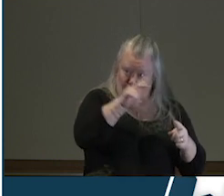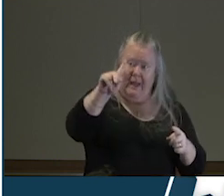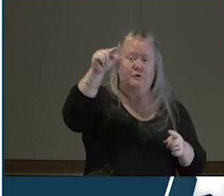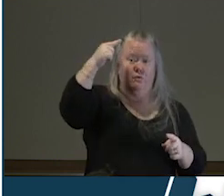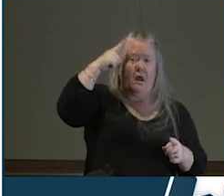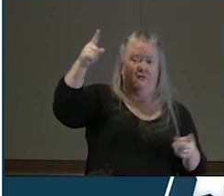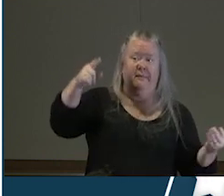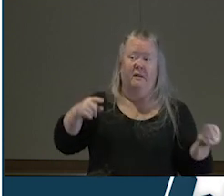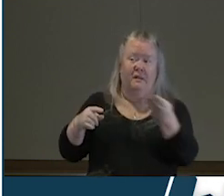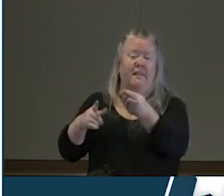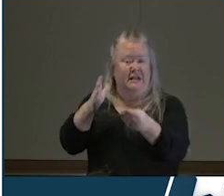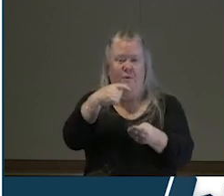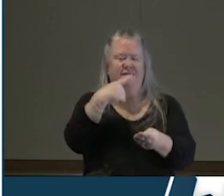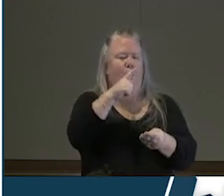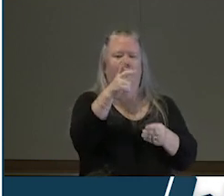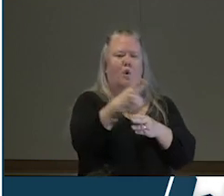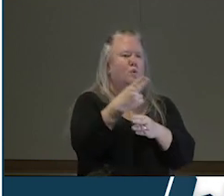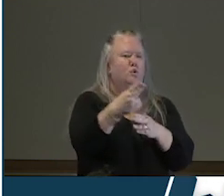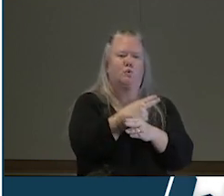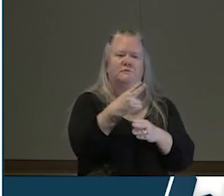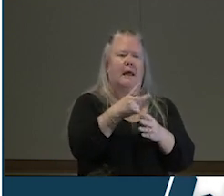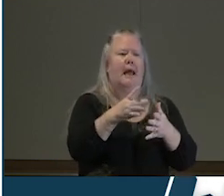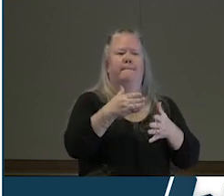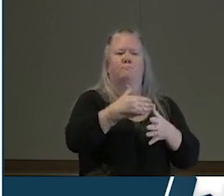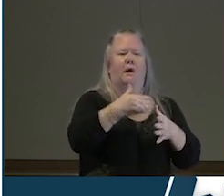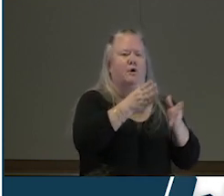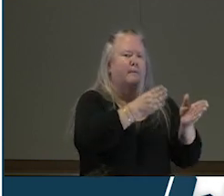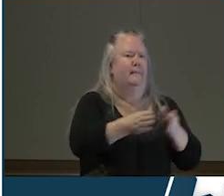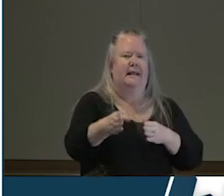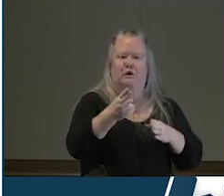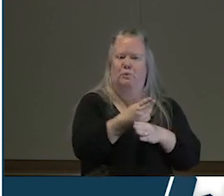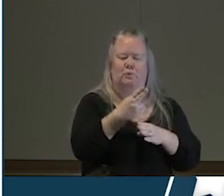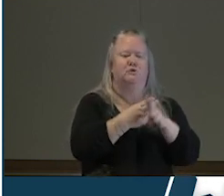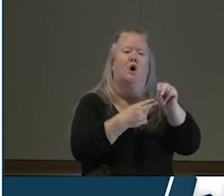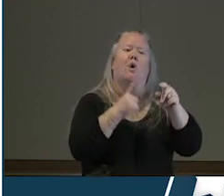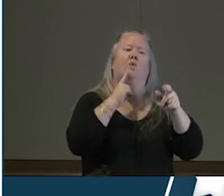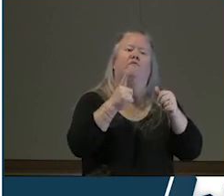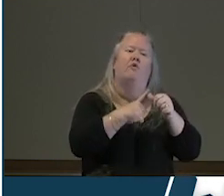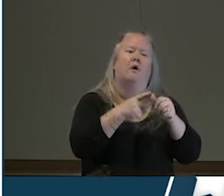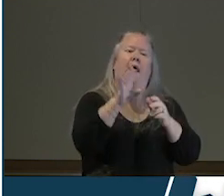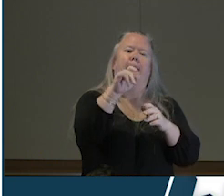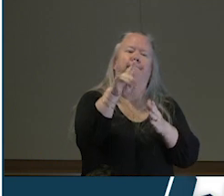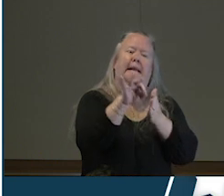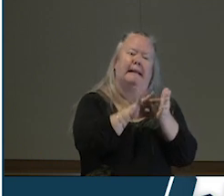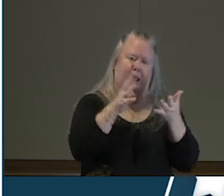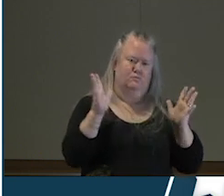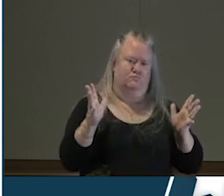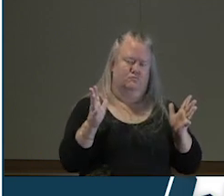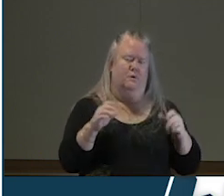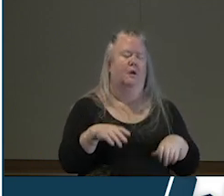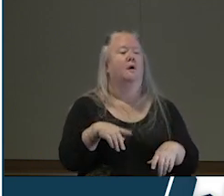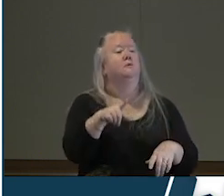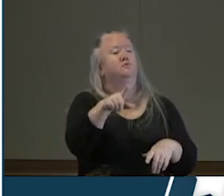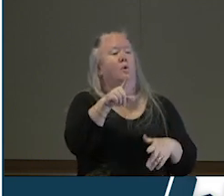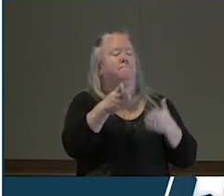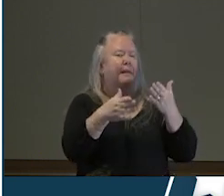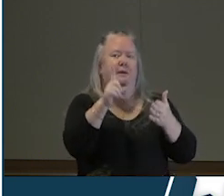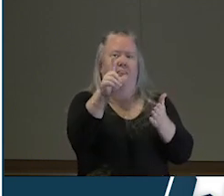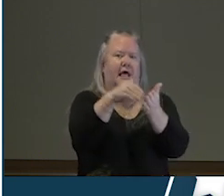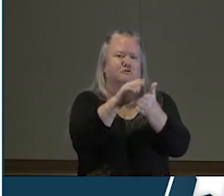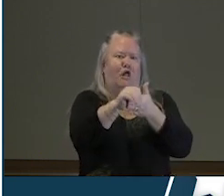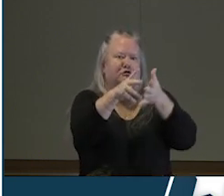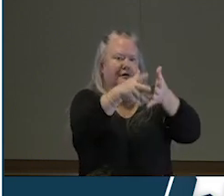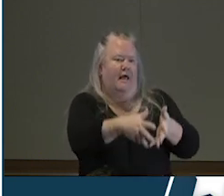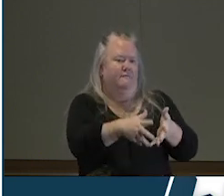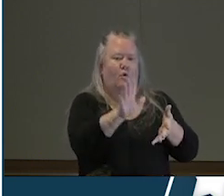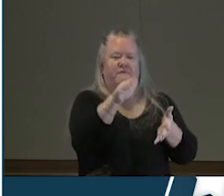government, which is why I said, like, we don't use it as a primary planning vehicle. We use it more like a bank account, right? So maybe there's $1,000 left